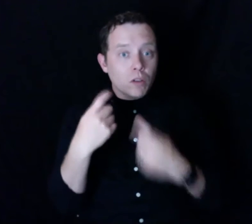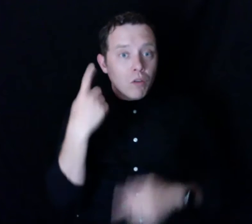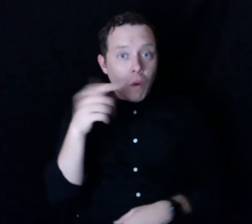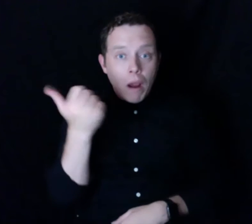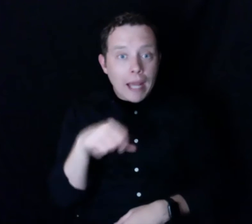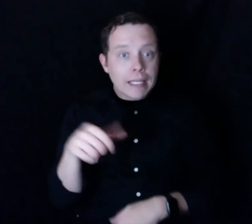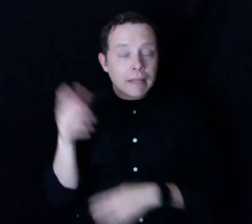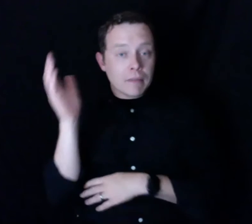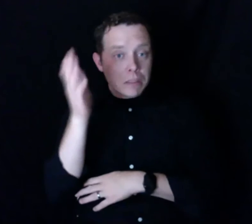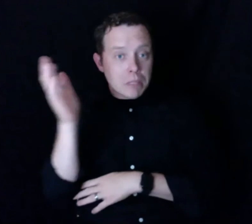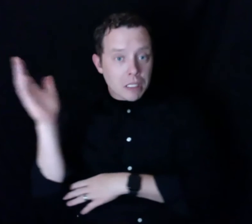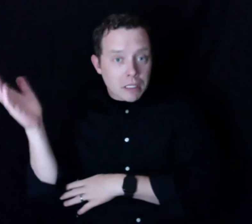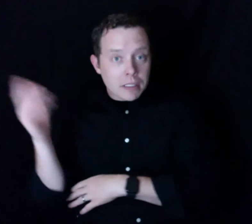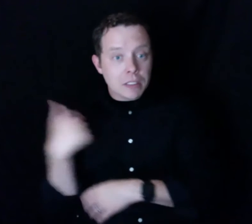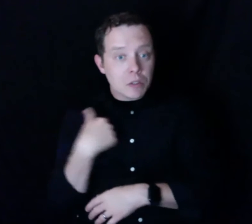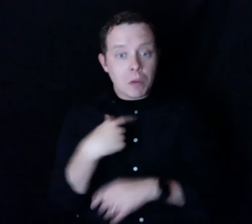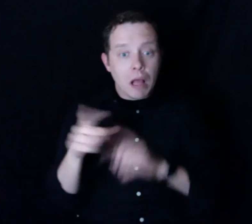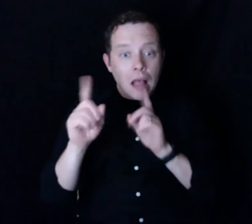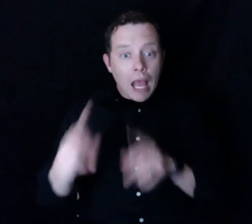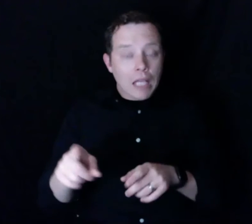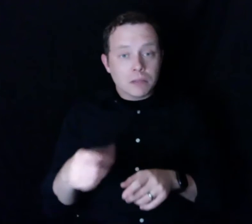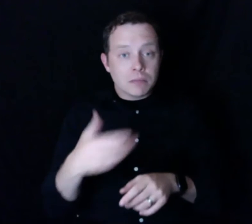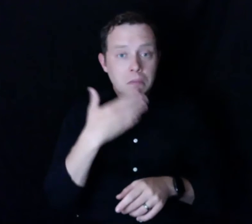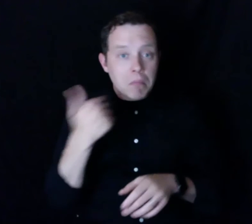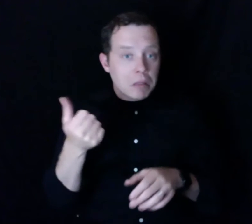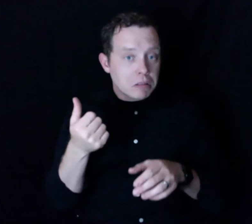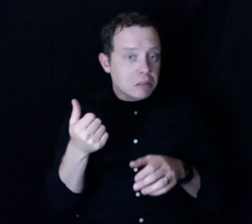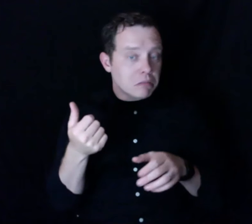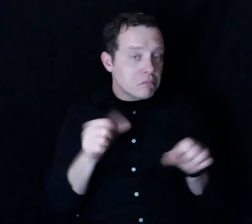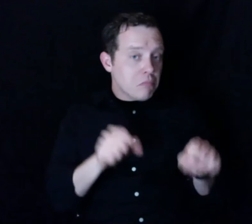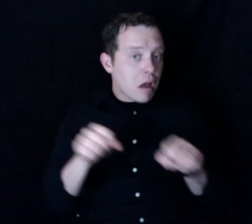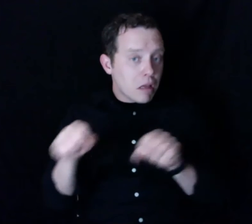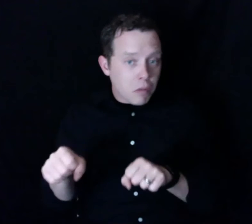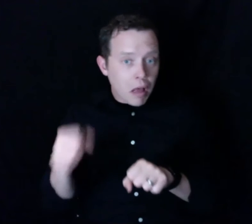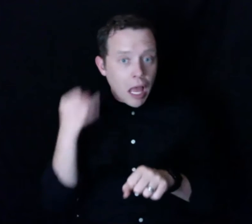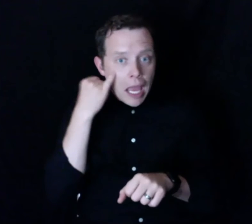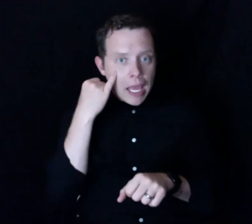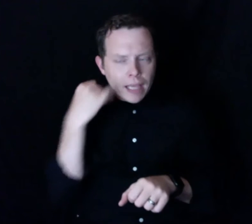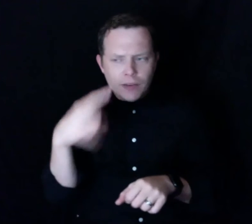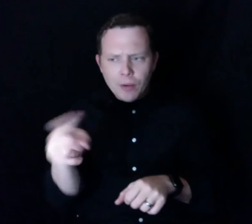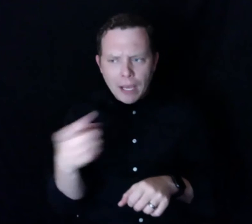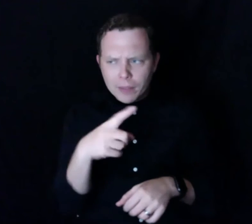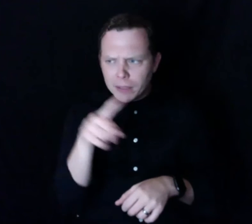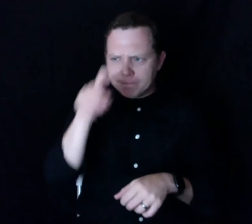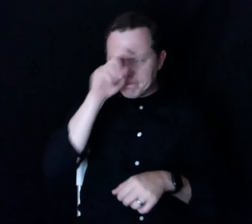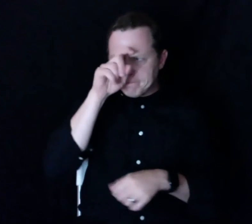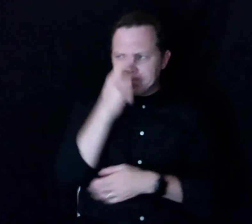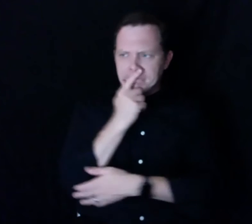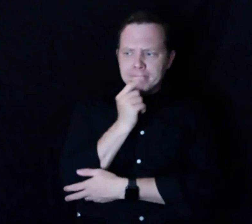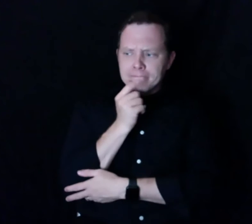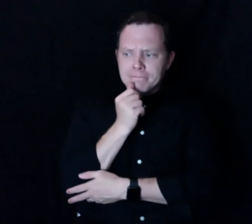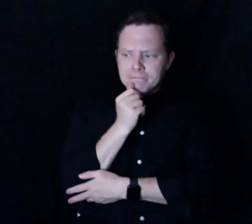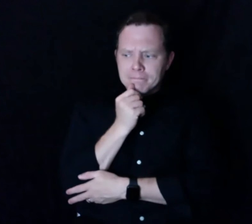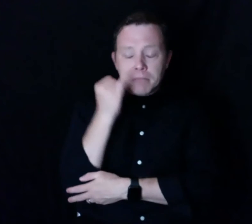them to the best of our ability. If we can't get an answer for you right now, if you want to give us your